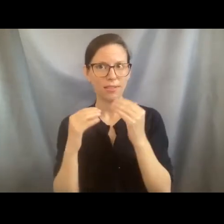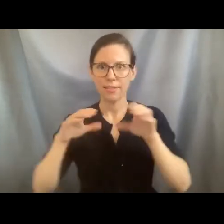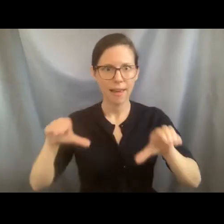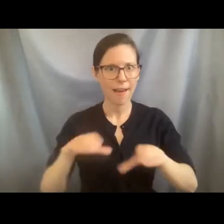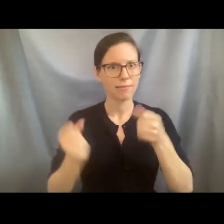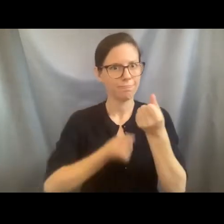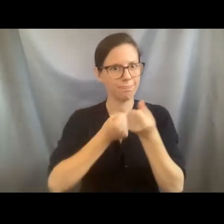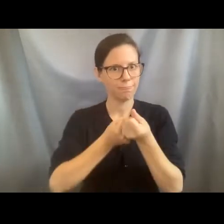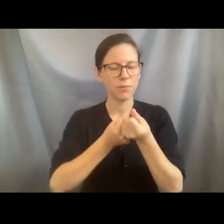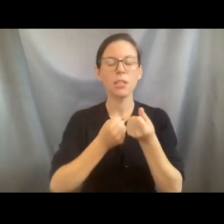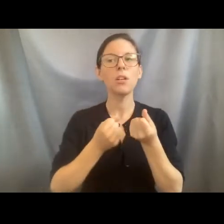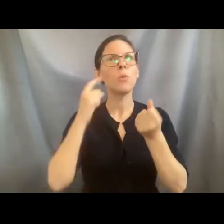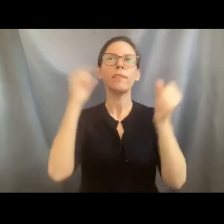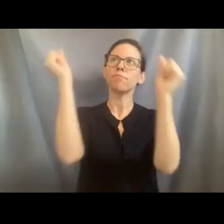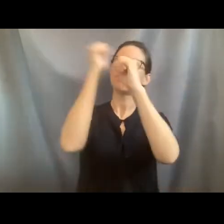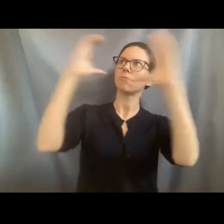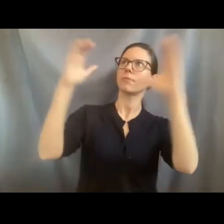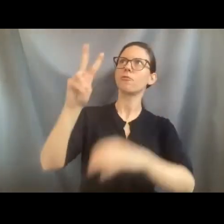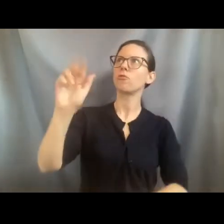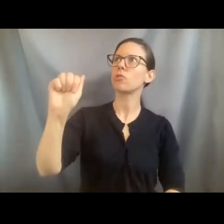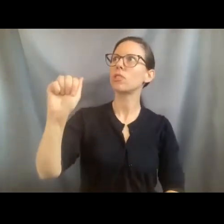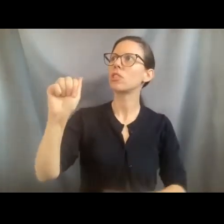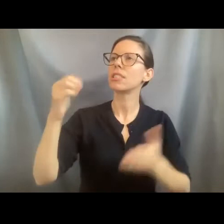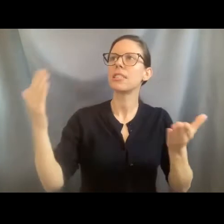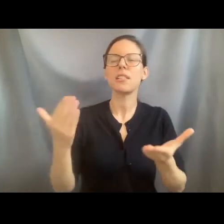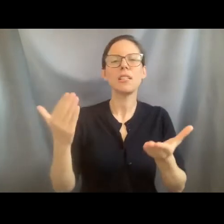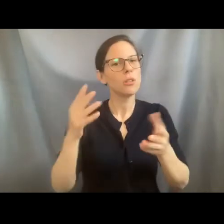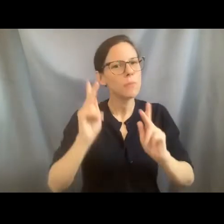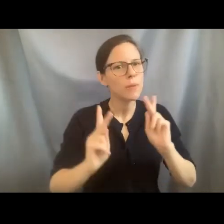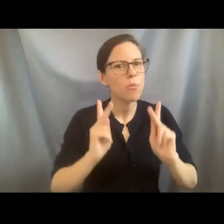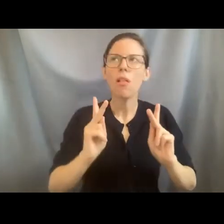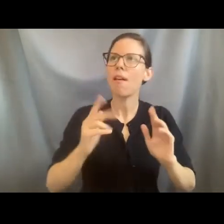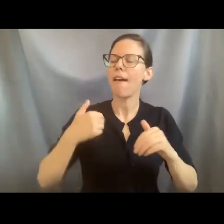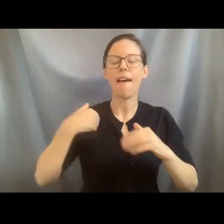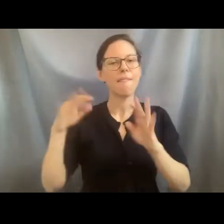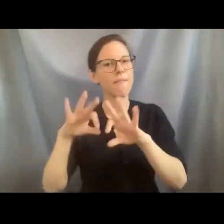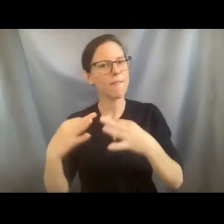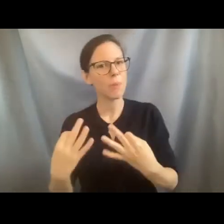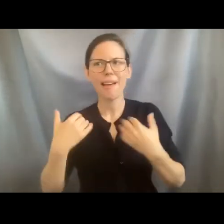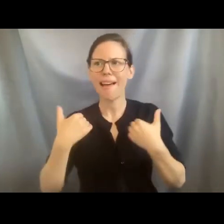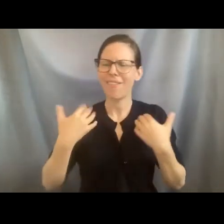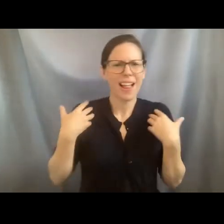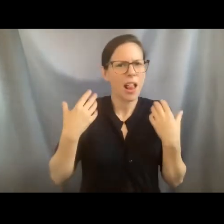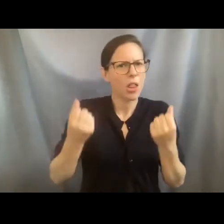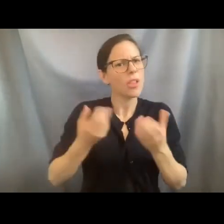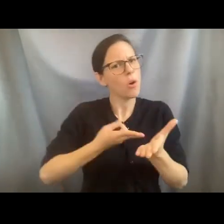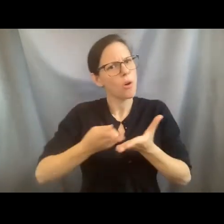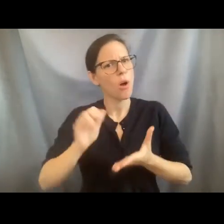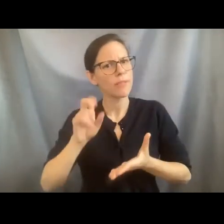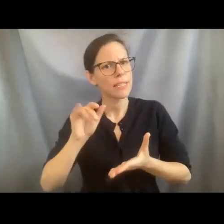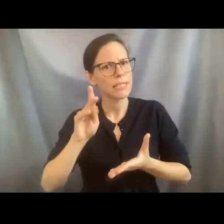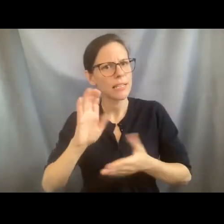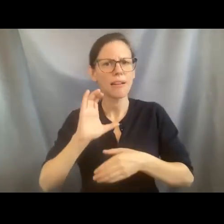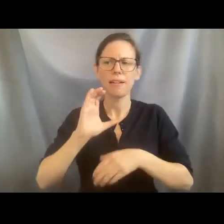Virginia where people and families lead healthy, authentic lives with dignity, respect, and access to the resources needed